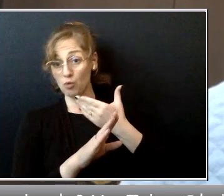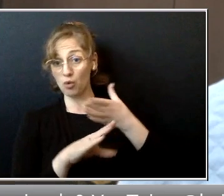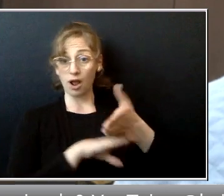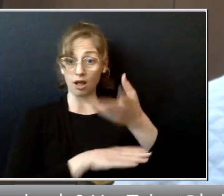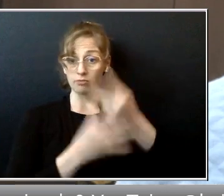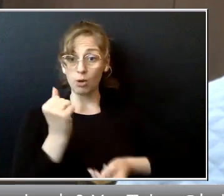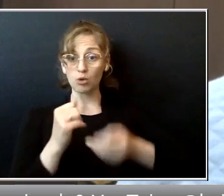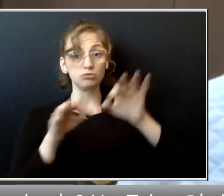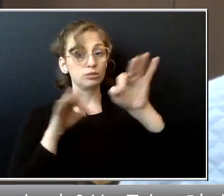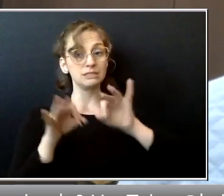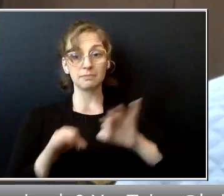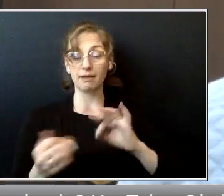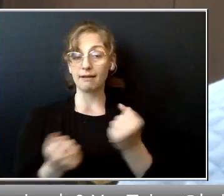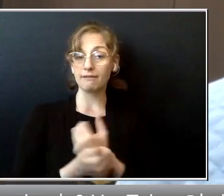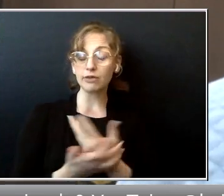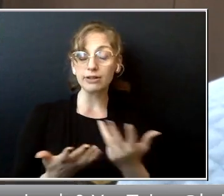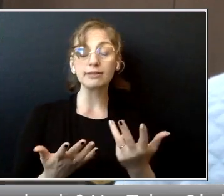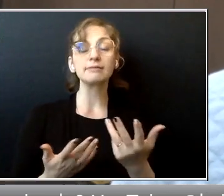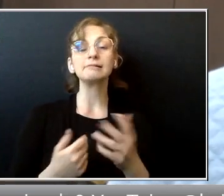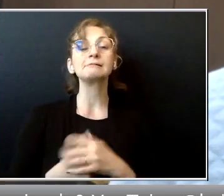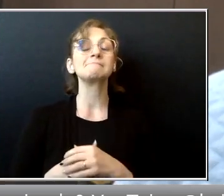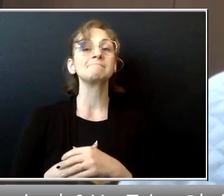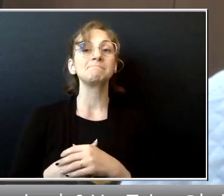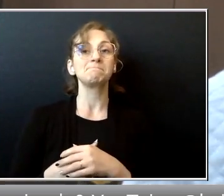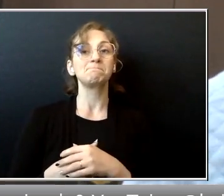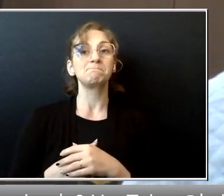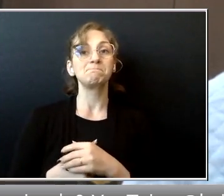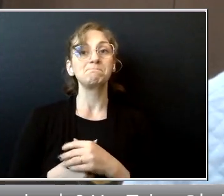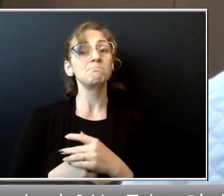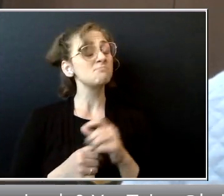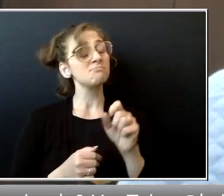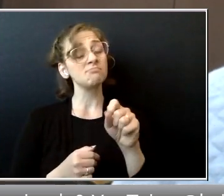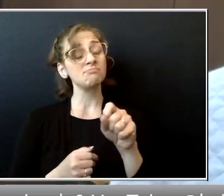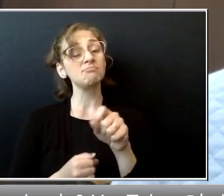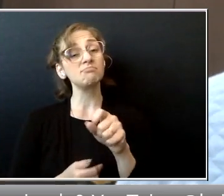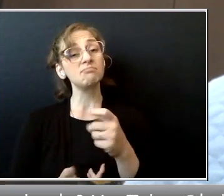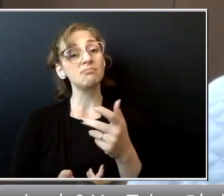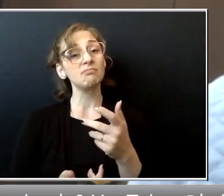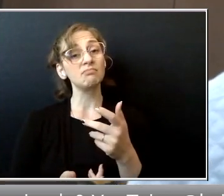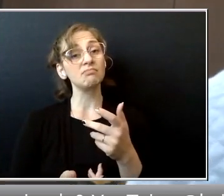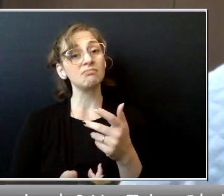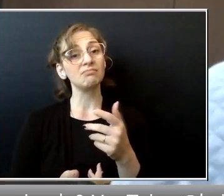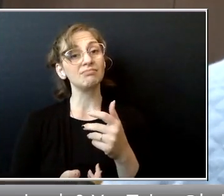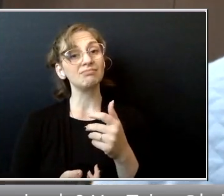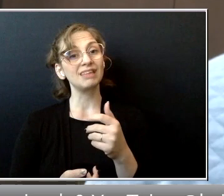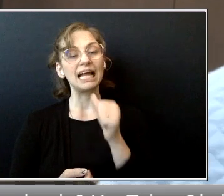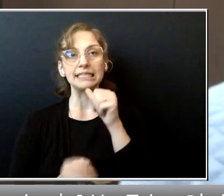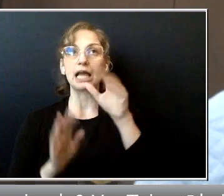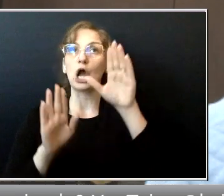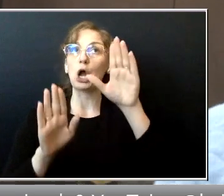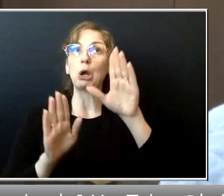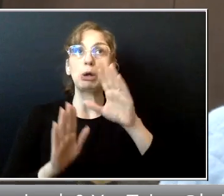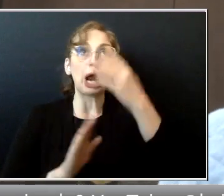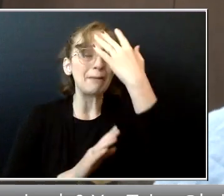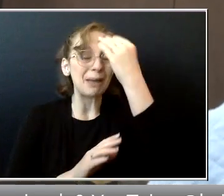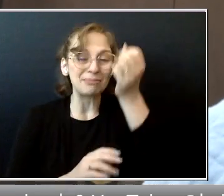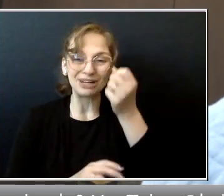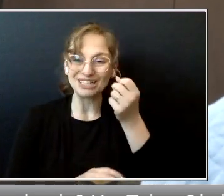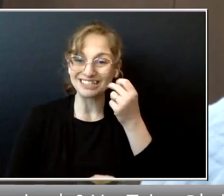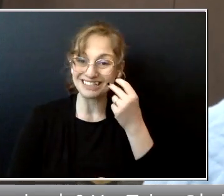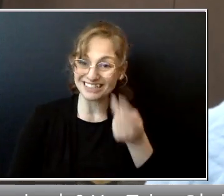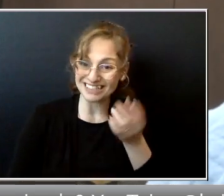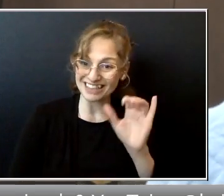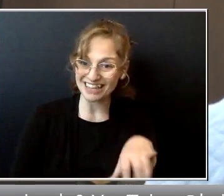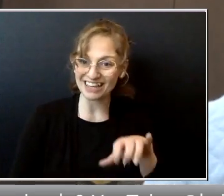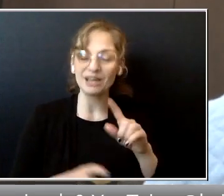on. And so I think it doesn't bring back great memories watching that happen, but it's